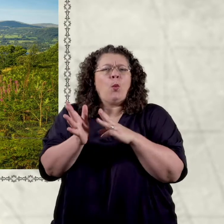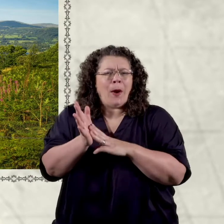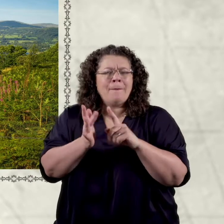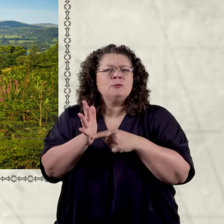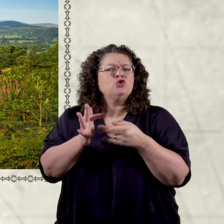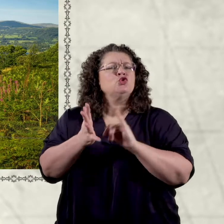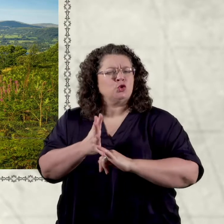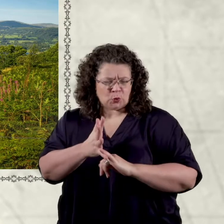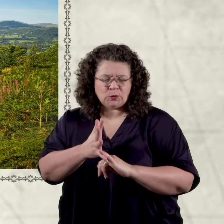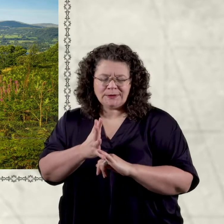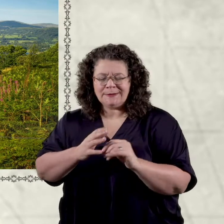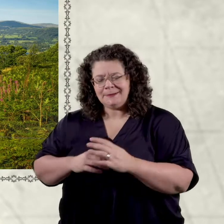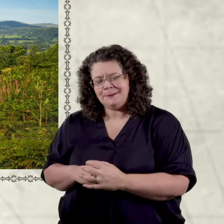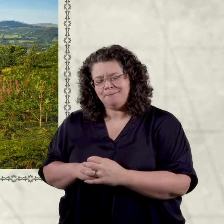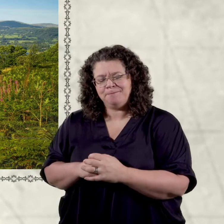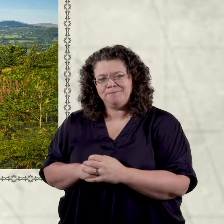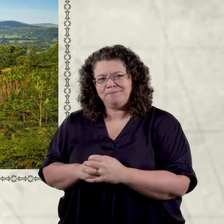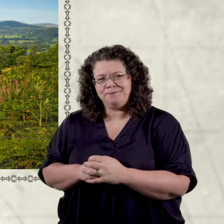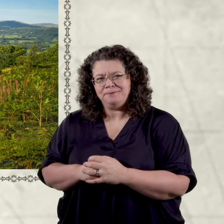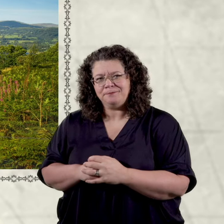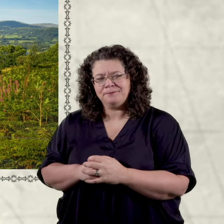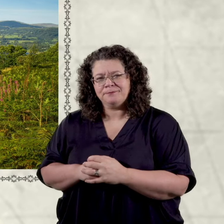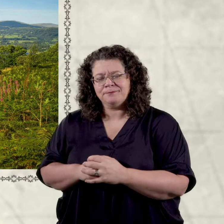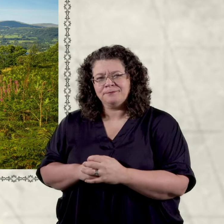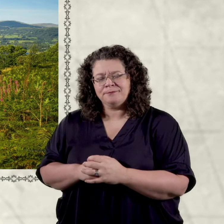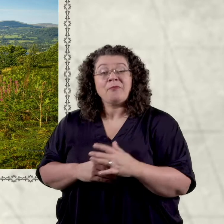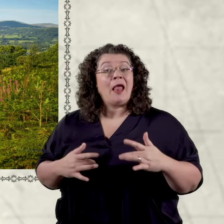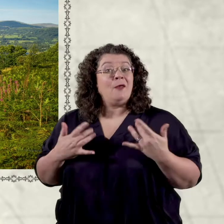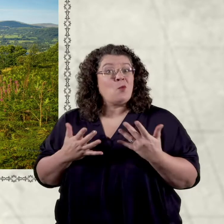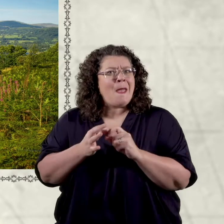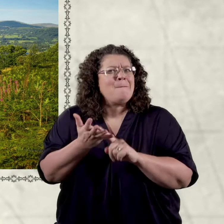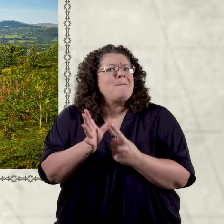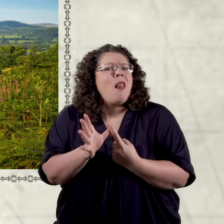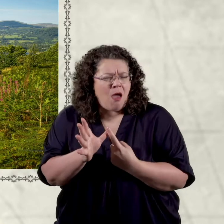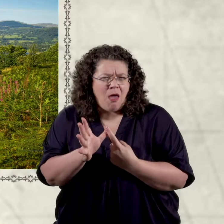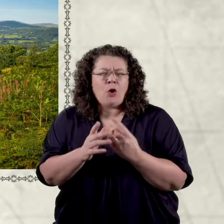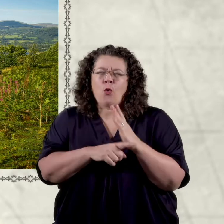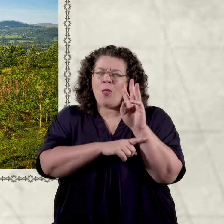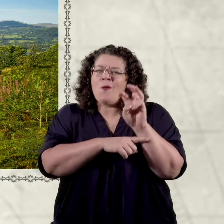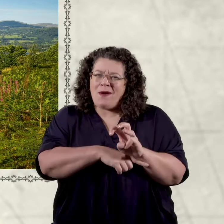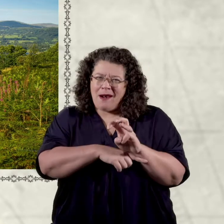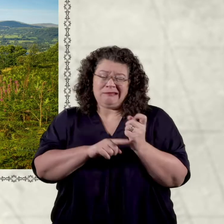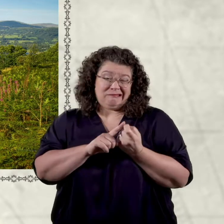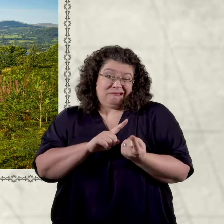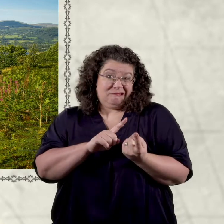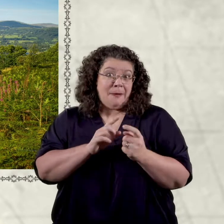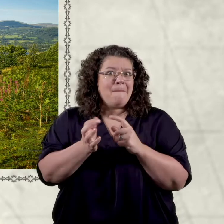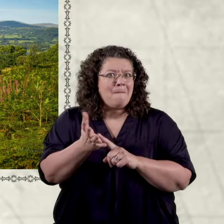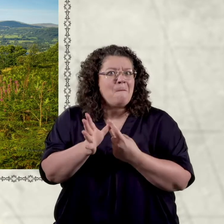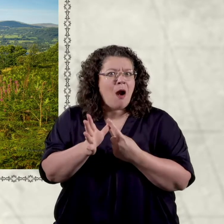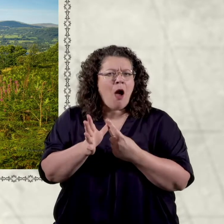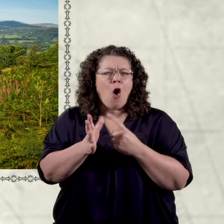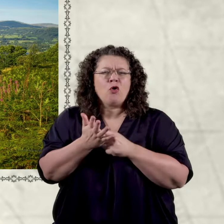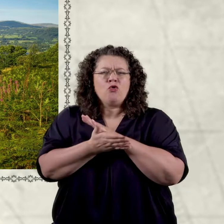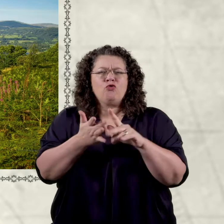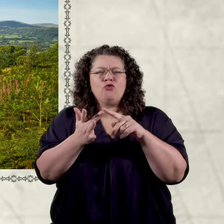it's a story about a man called William Jones. And I lived in Bala in North Wales, just outside Bala,